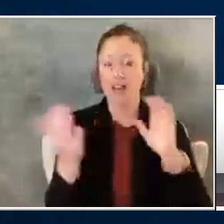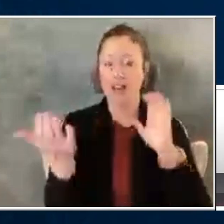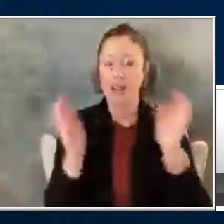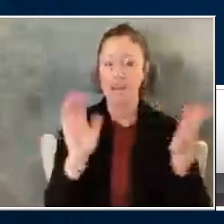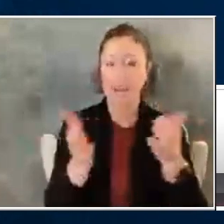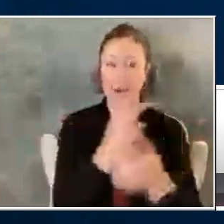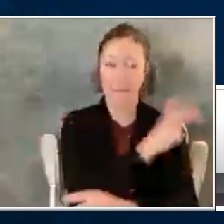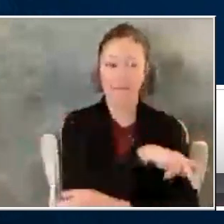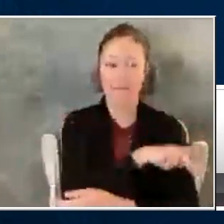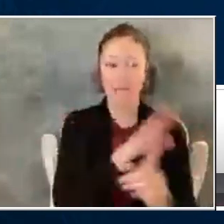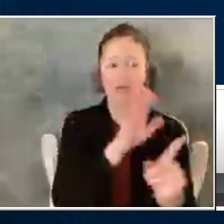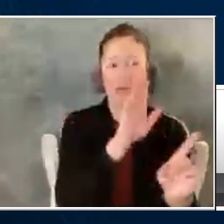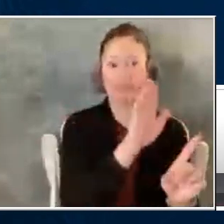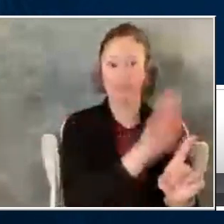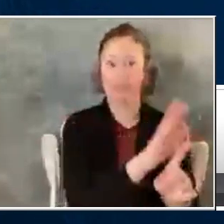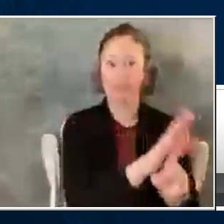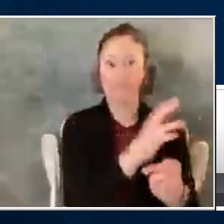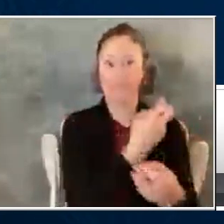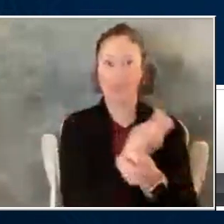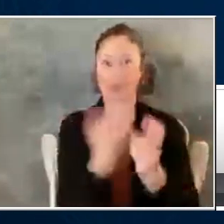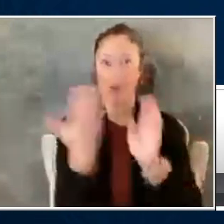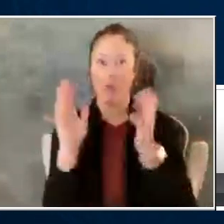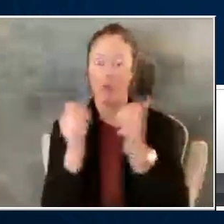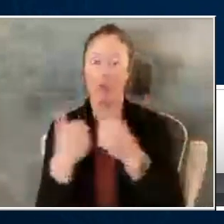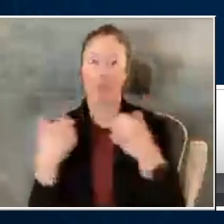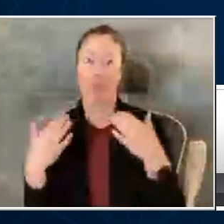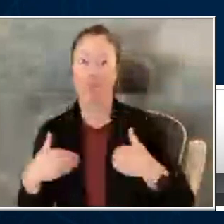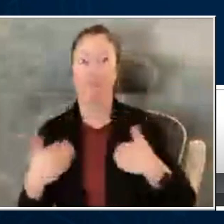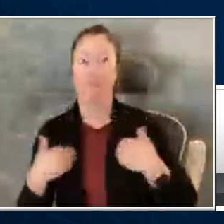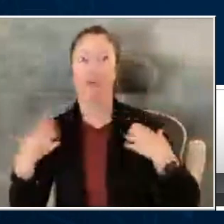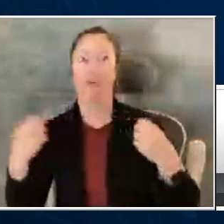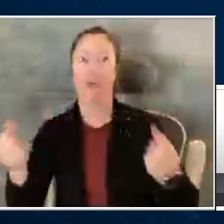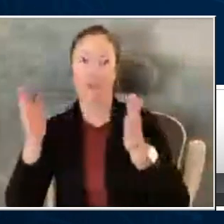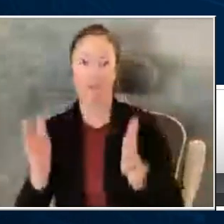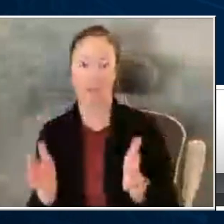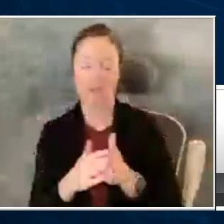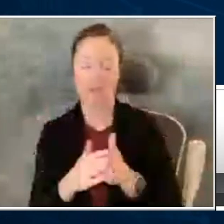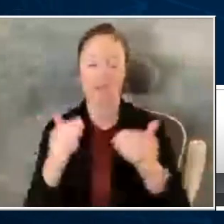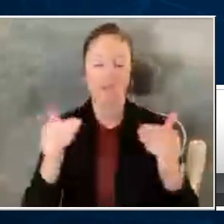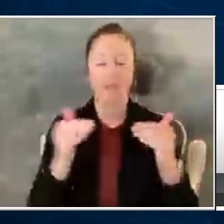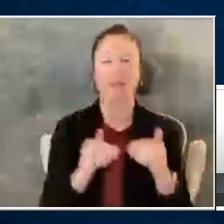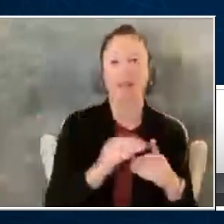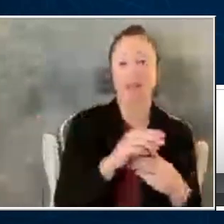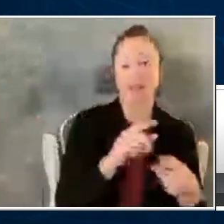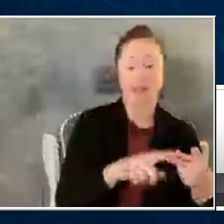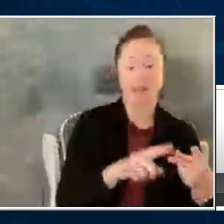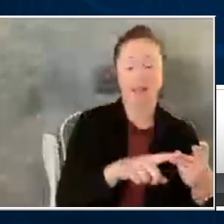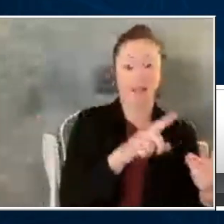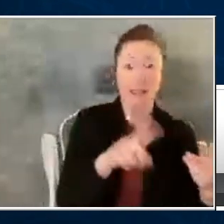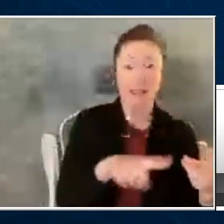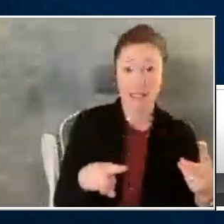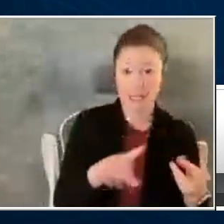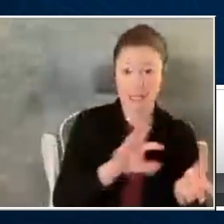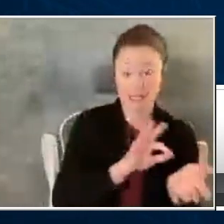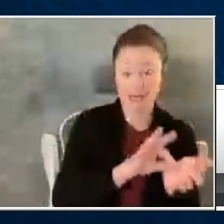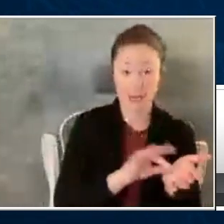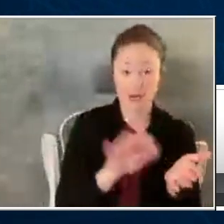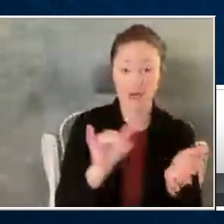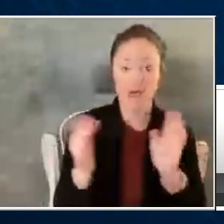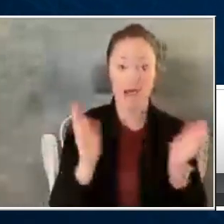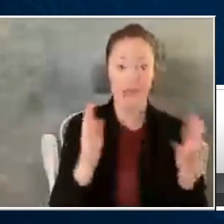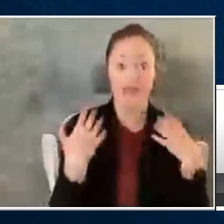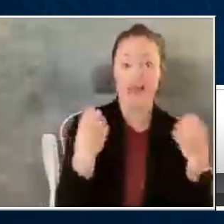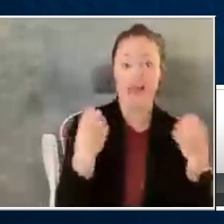density to a young, healthy person, whereas the Z-score compares the patient's bone density to a